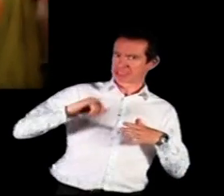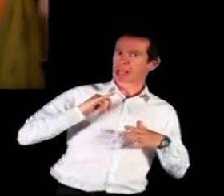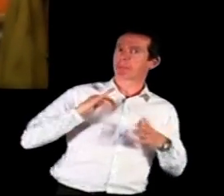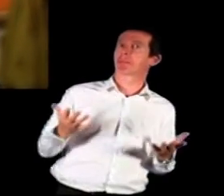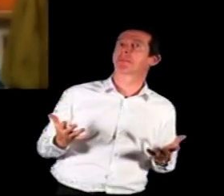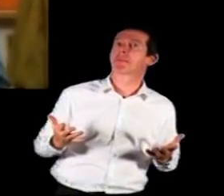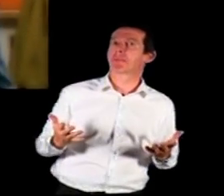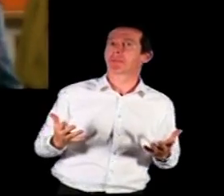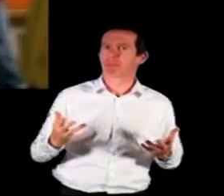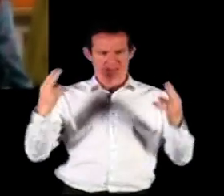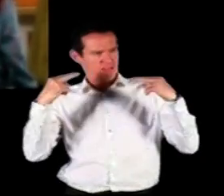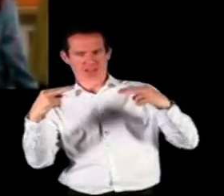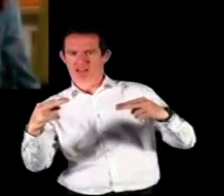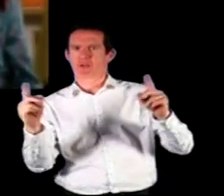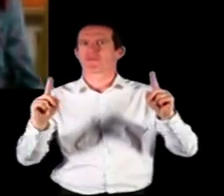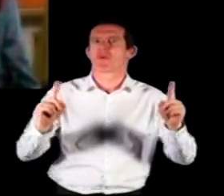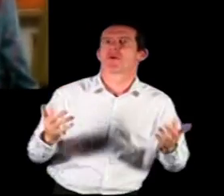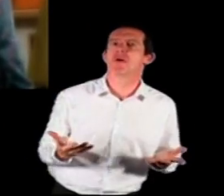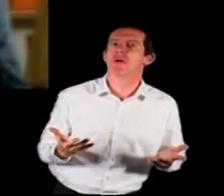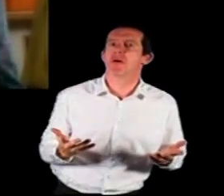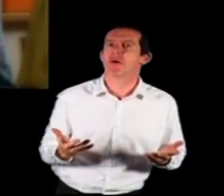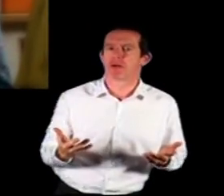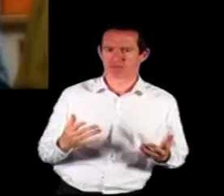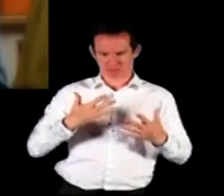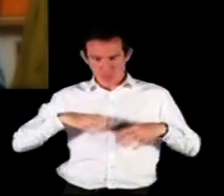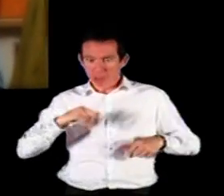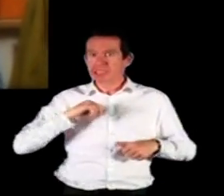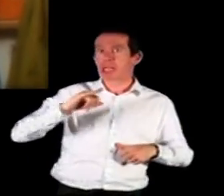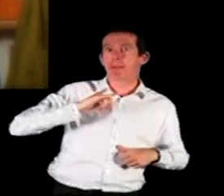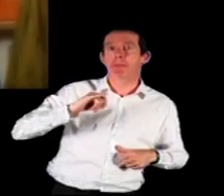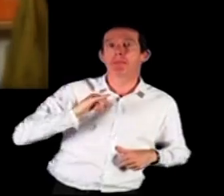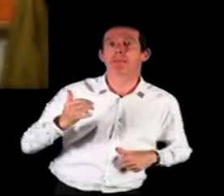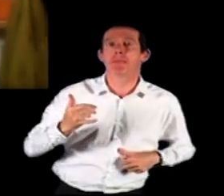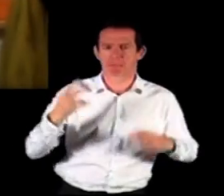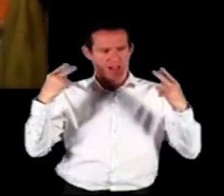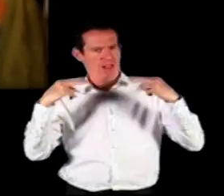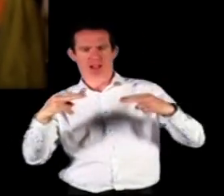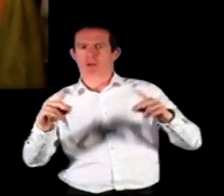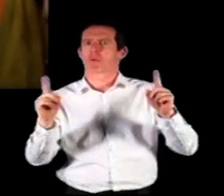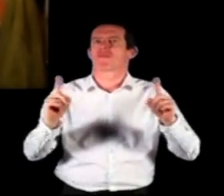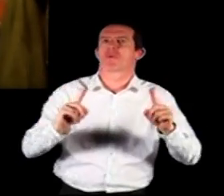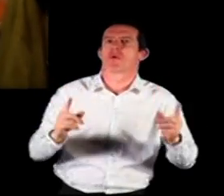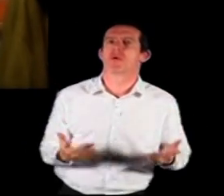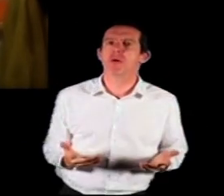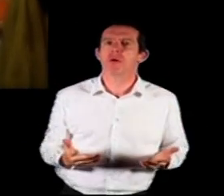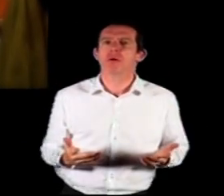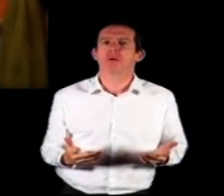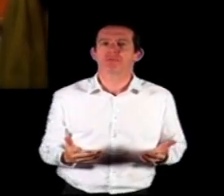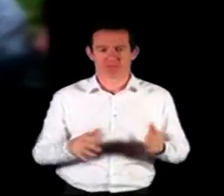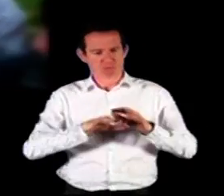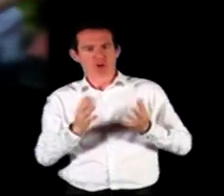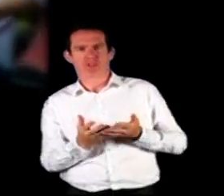me. You stare at me in the street. Me. You don't want to be me. You stare at me in the street.